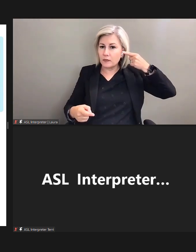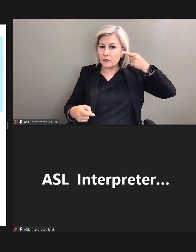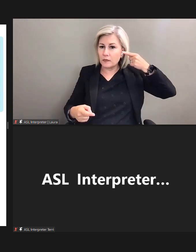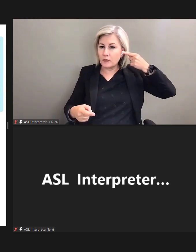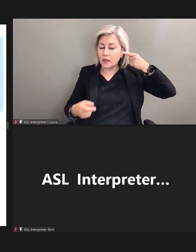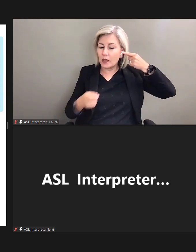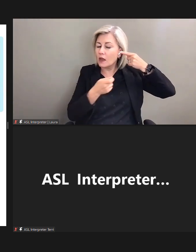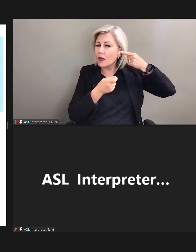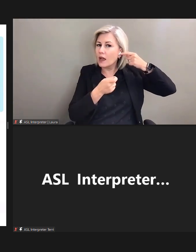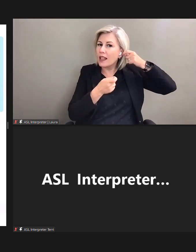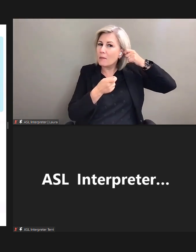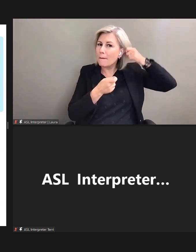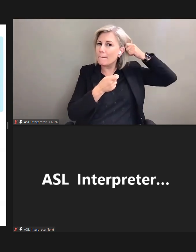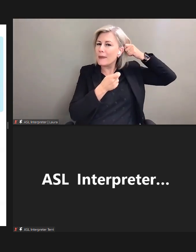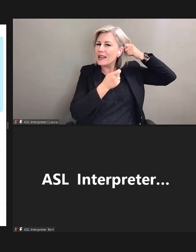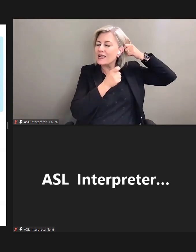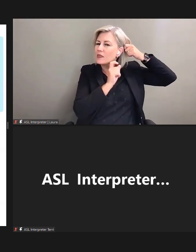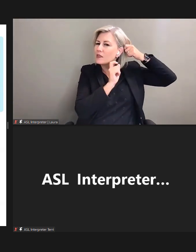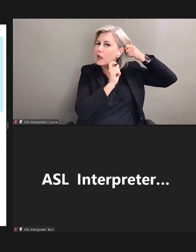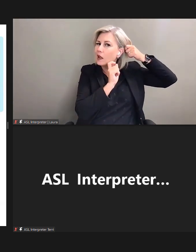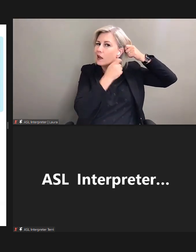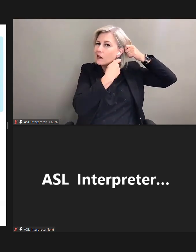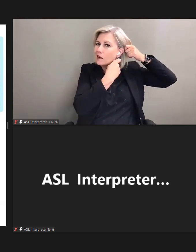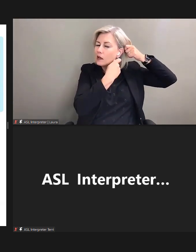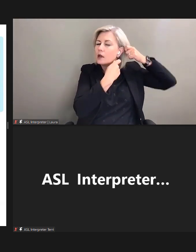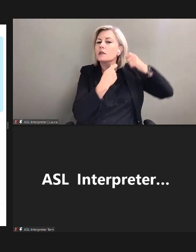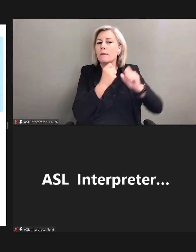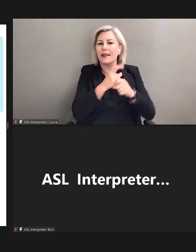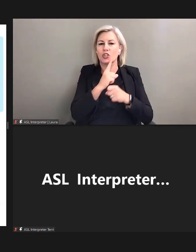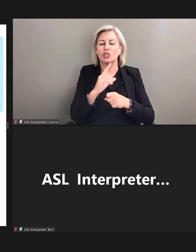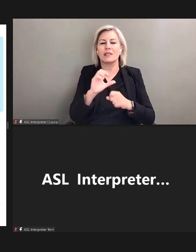bit back with a slight twist to get it a snug.